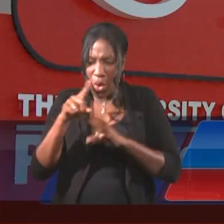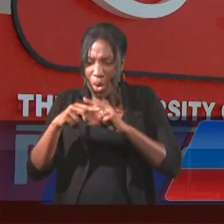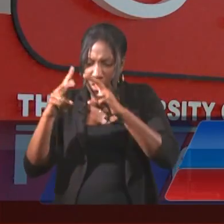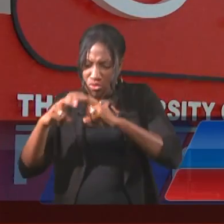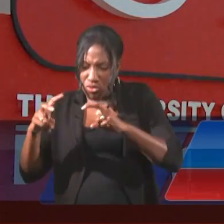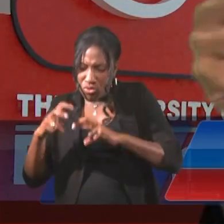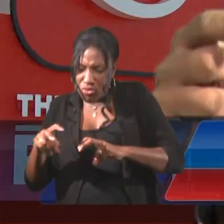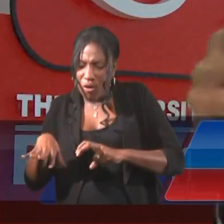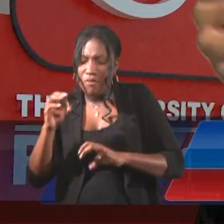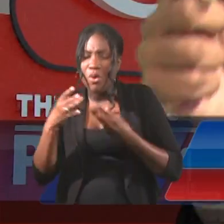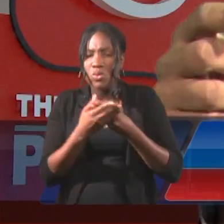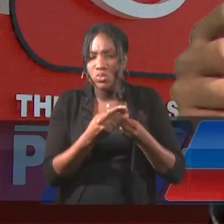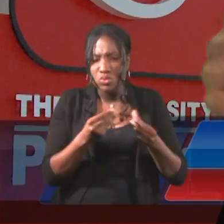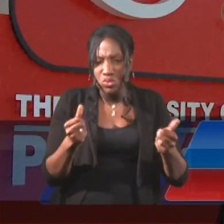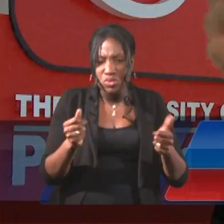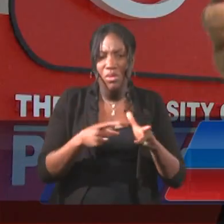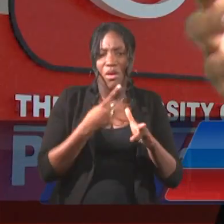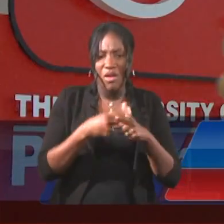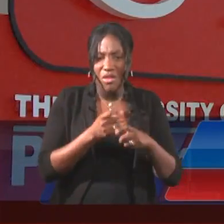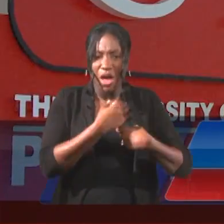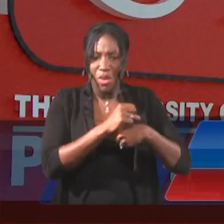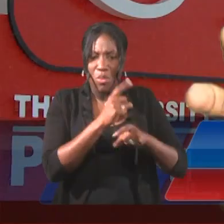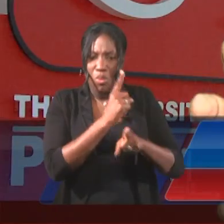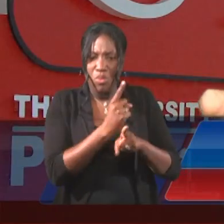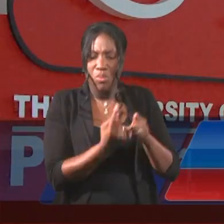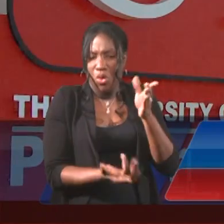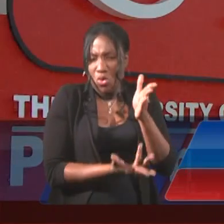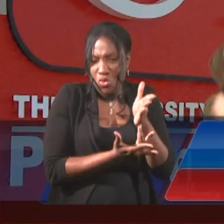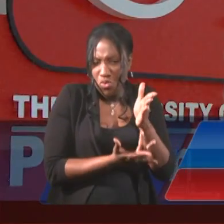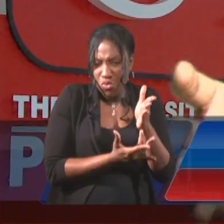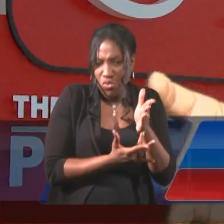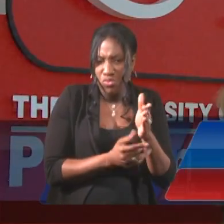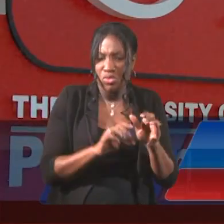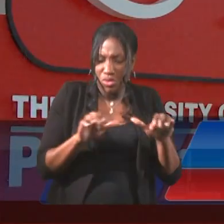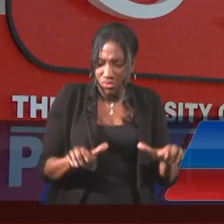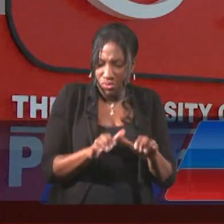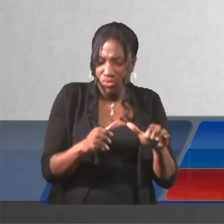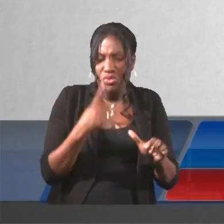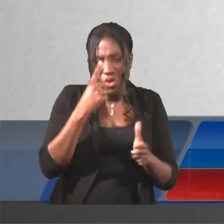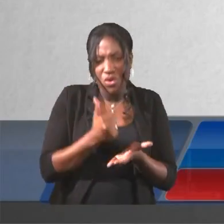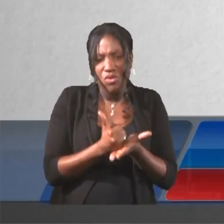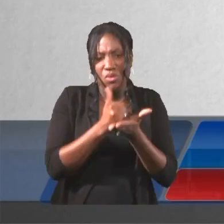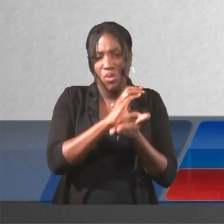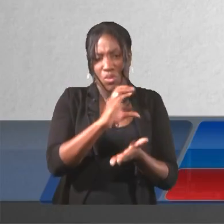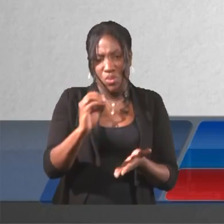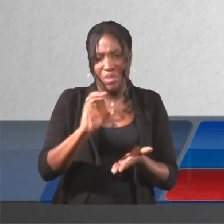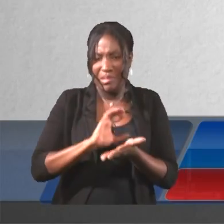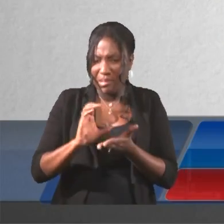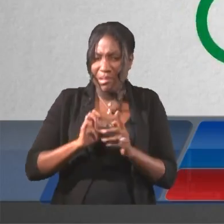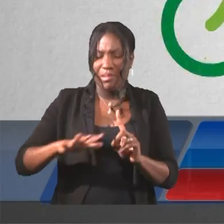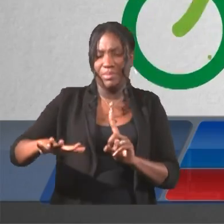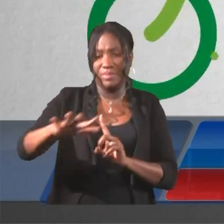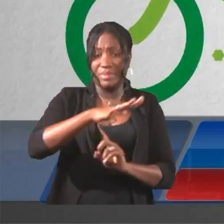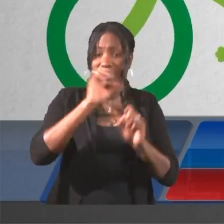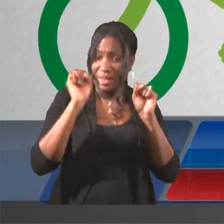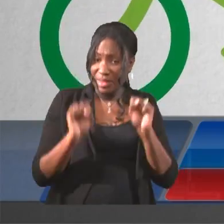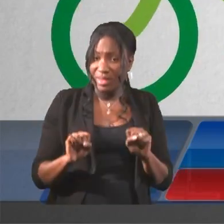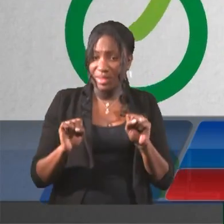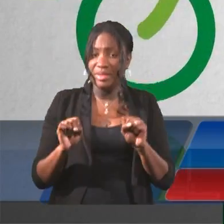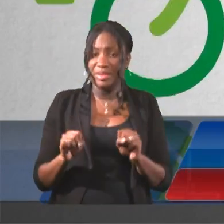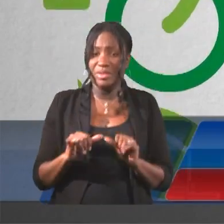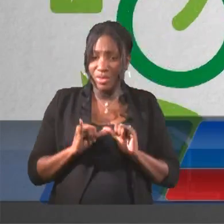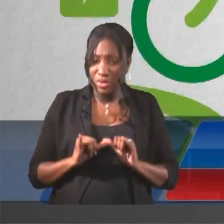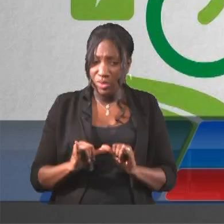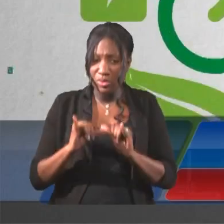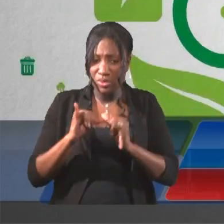are needed to then inform the technical and economic actions that these companies should take. And while these measures are being taken to steady